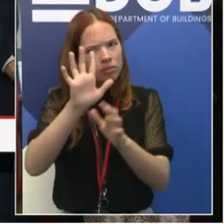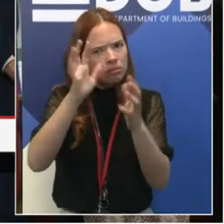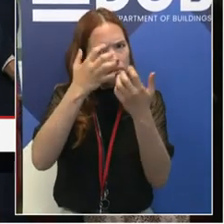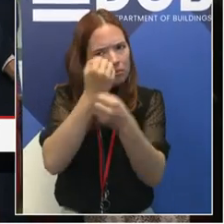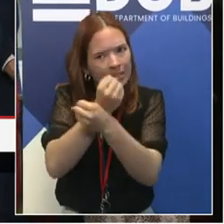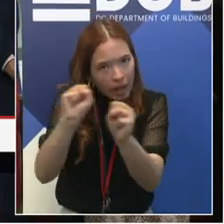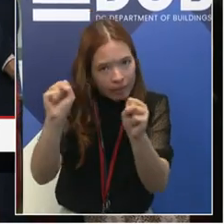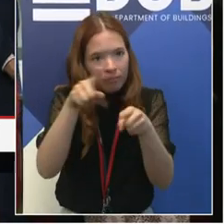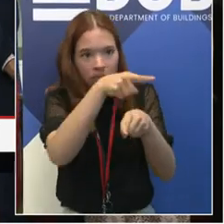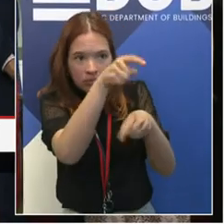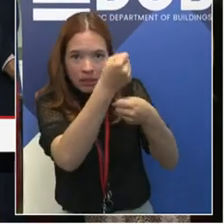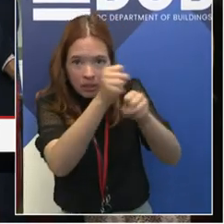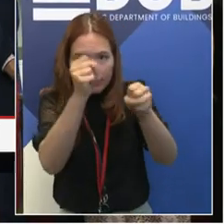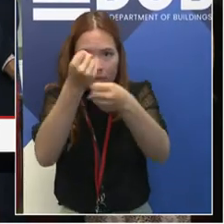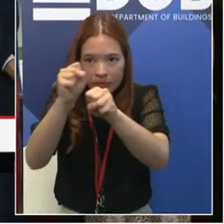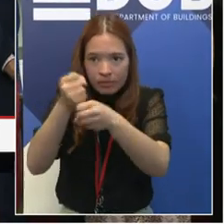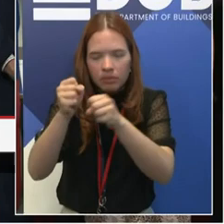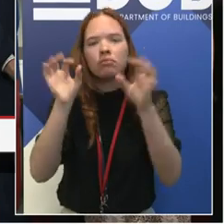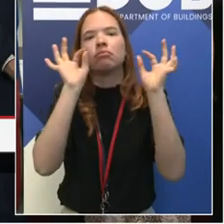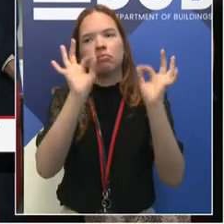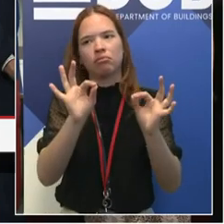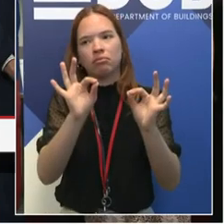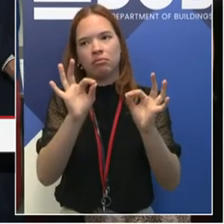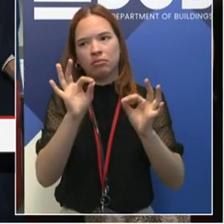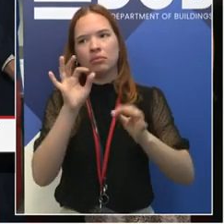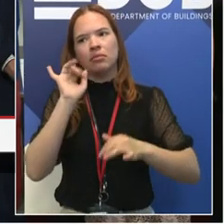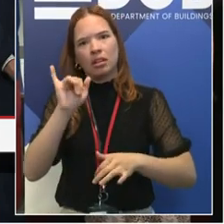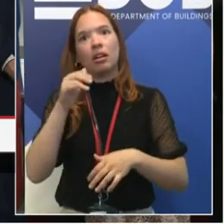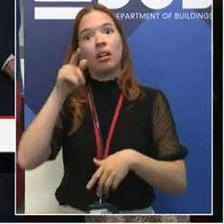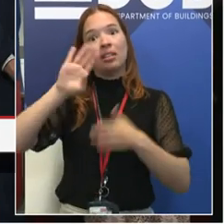viable, so that our city can continue its comeback.